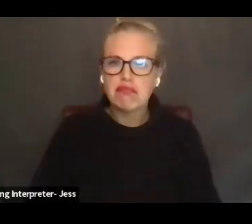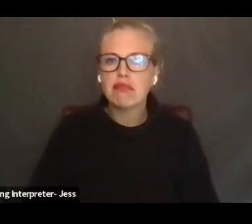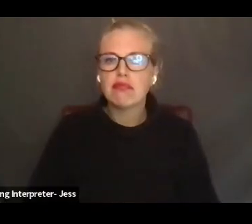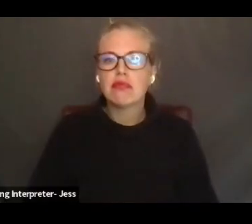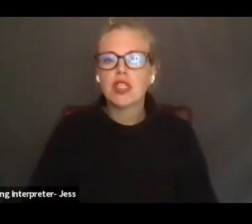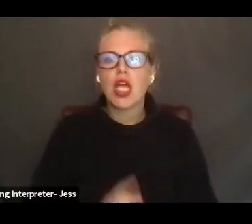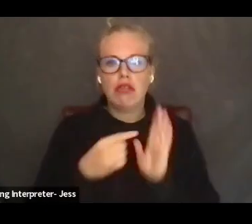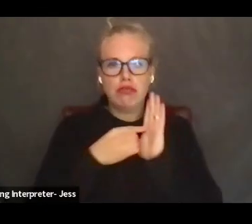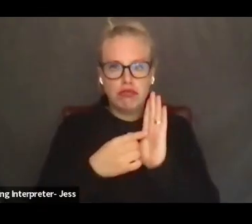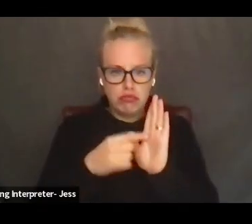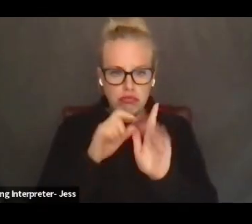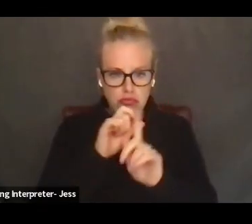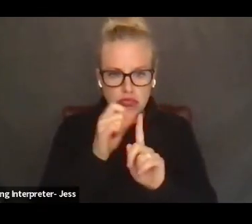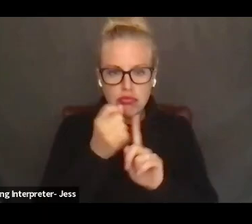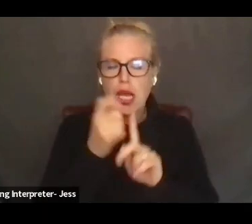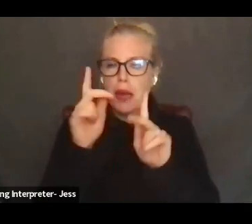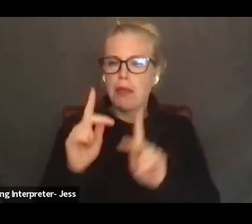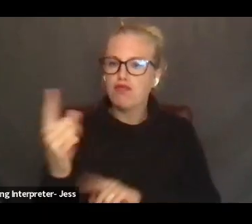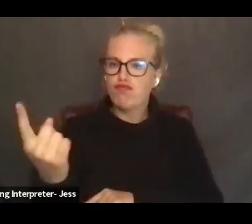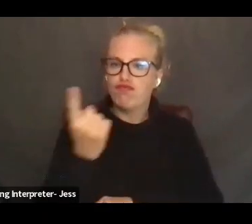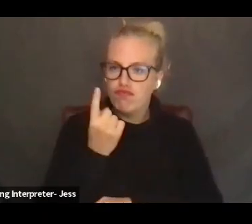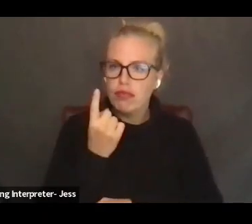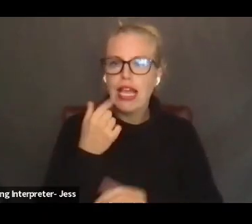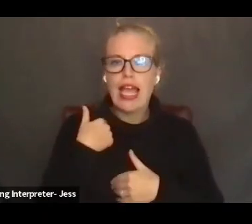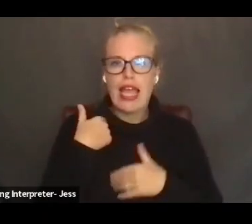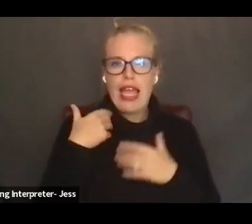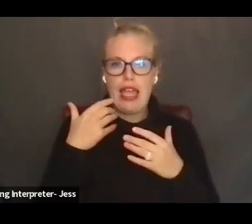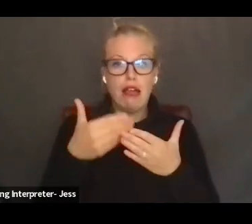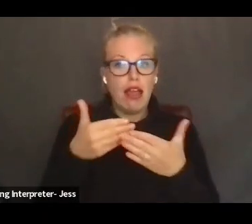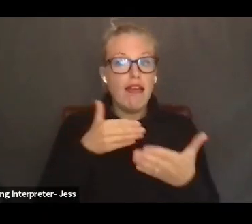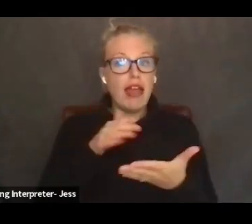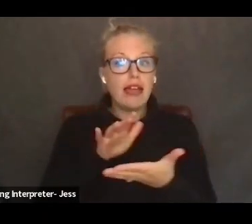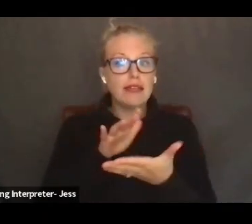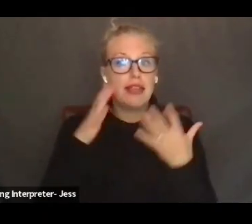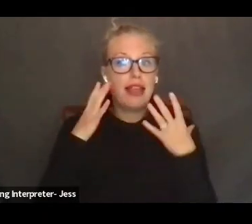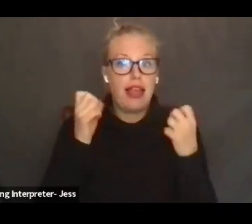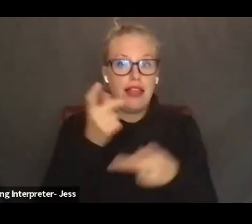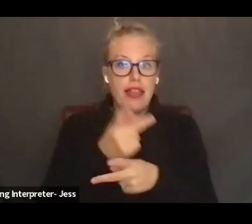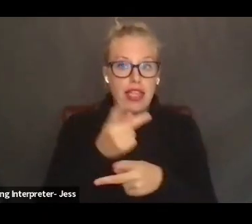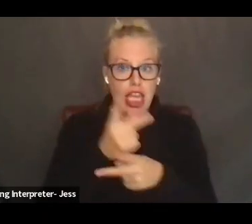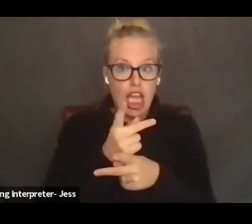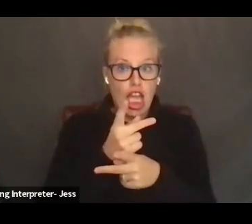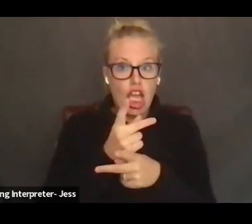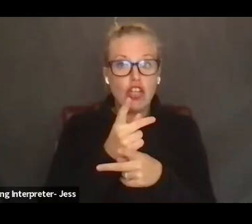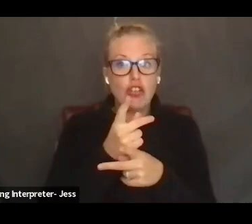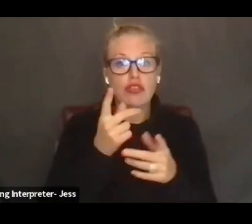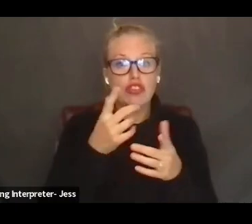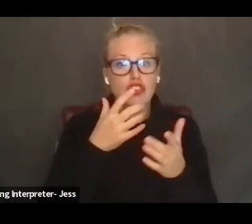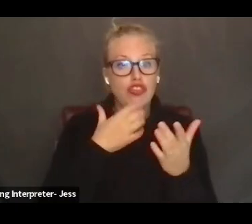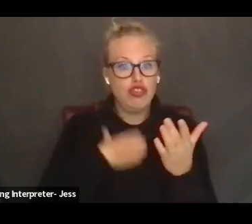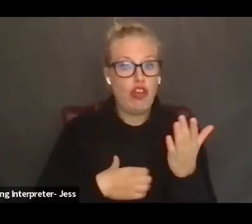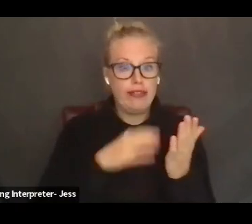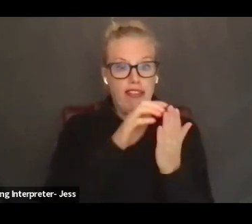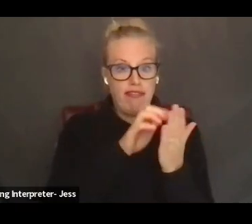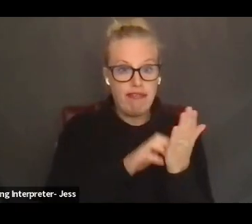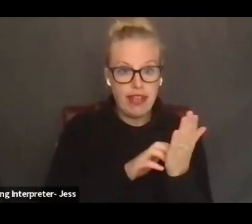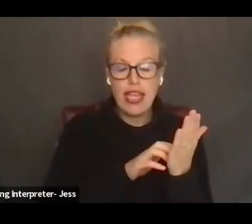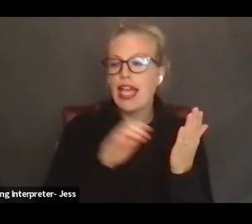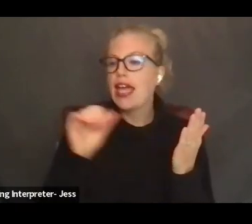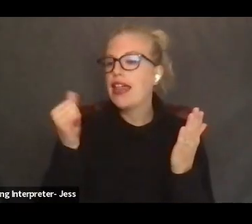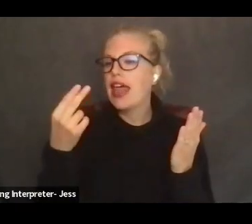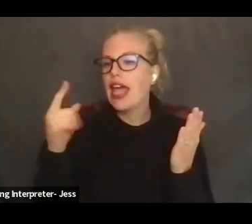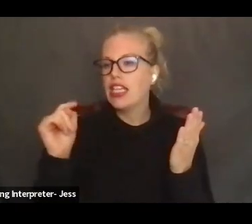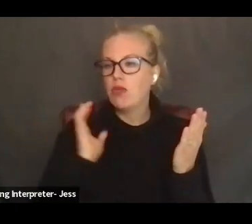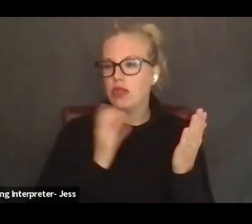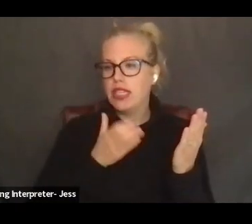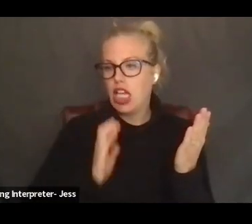One time we had somebody who came to us that had a healthcare directive. An agent was our client, but the